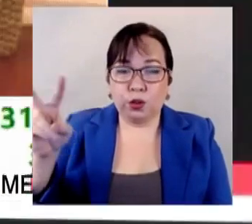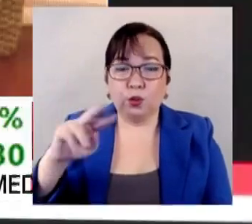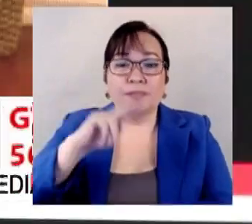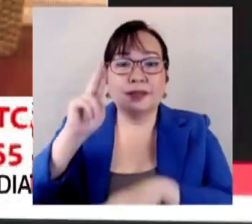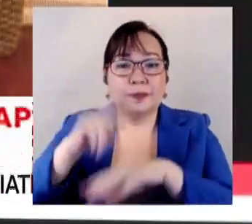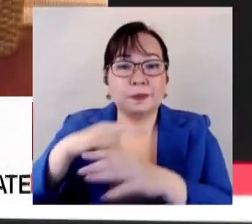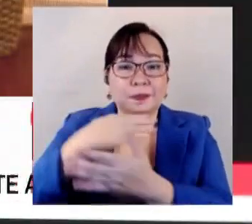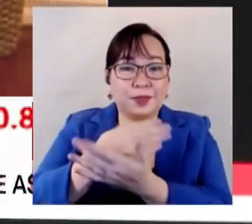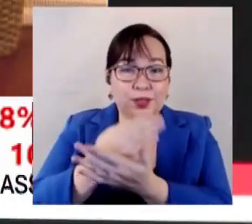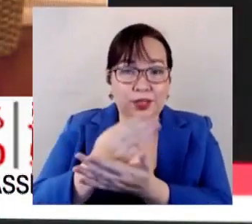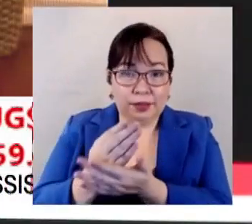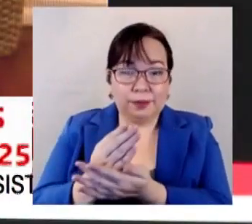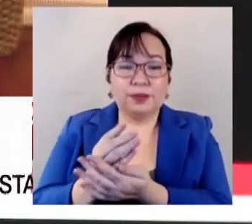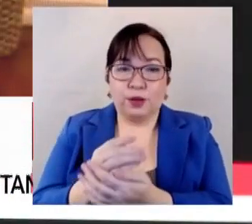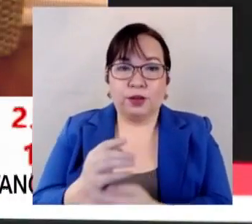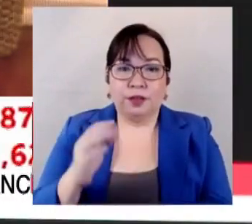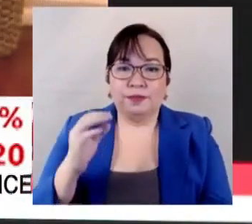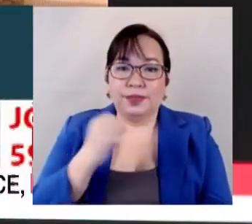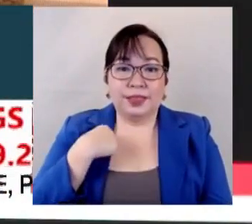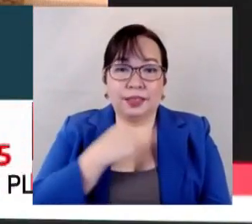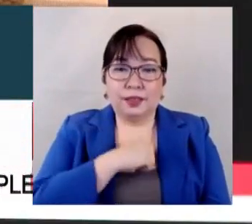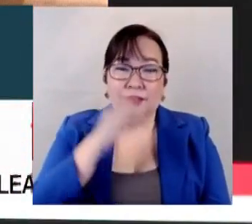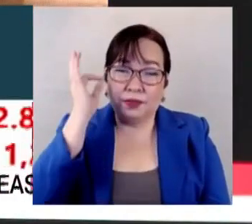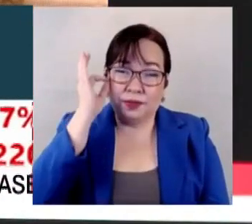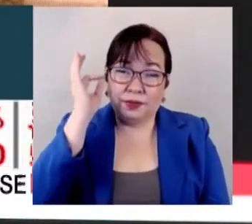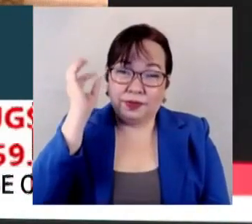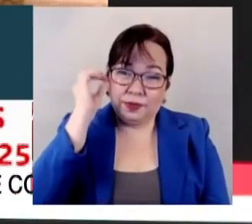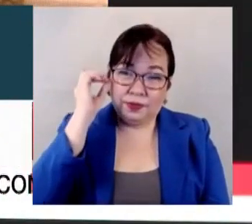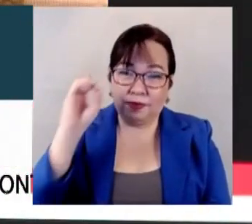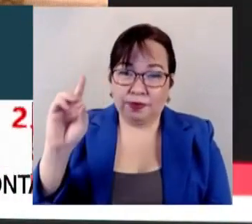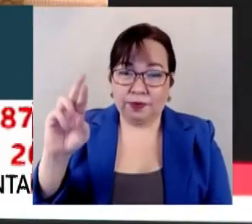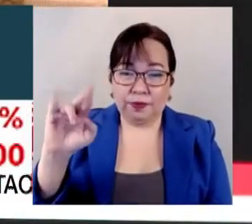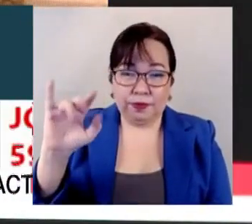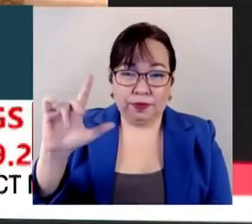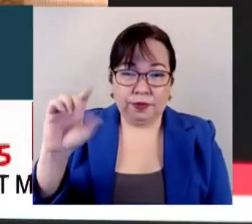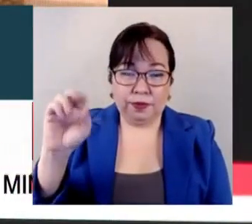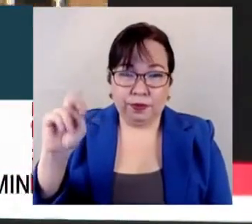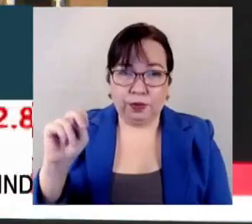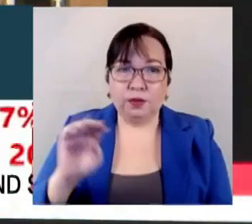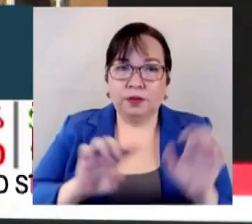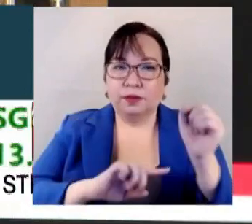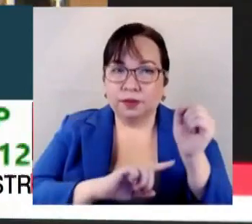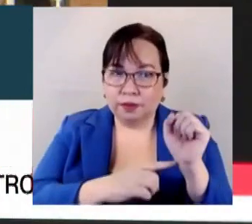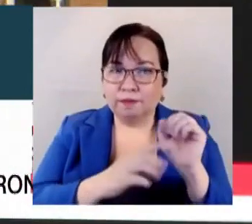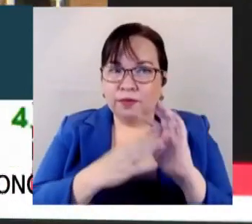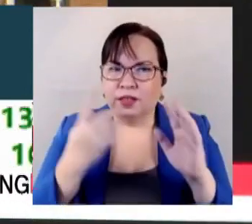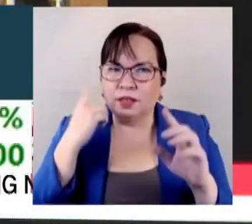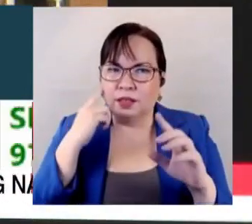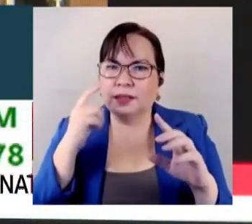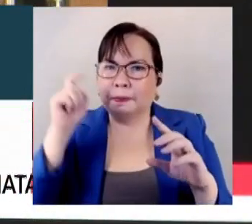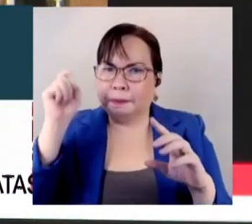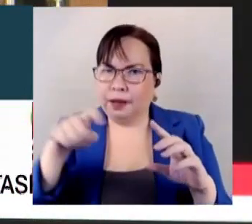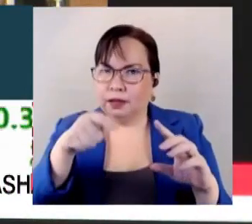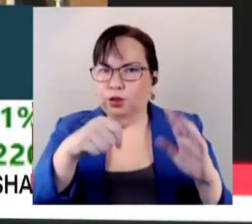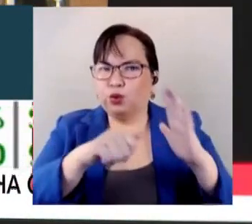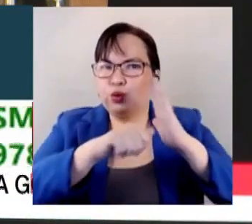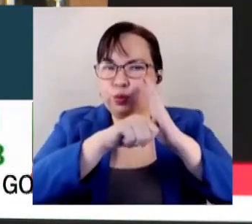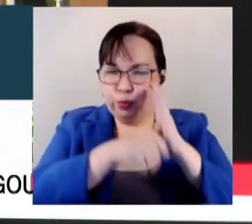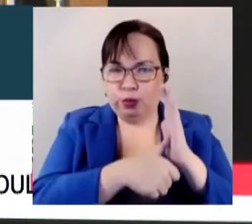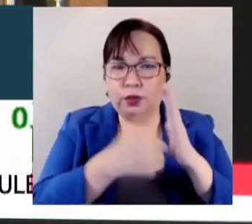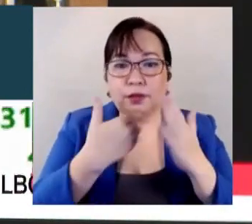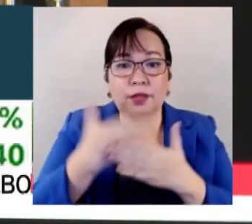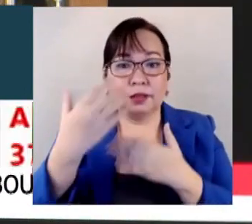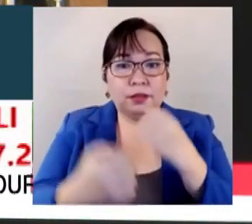Franklin Drilon opened the proceedings by underscoring what he says should be the Duterte administration's thrust next year.